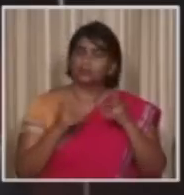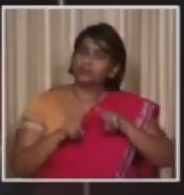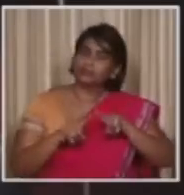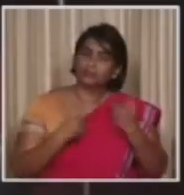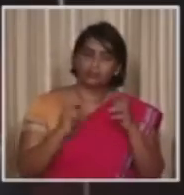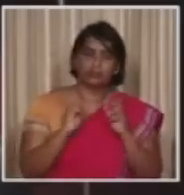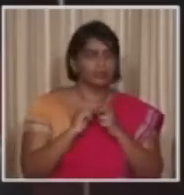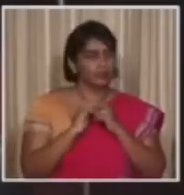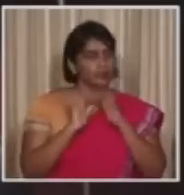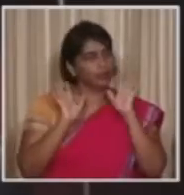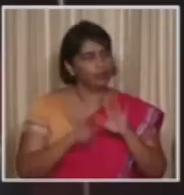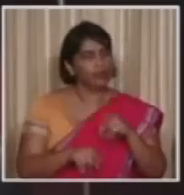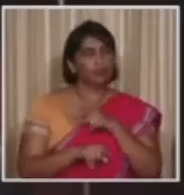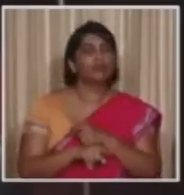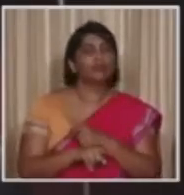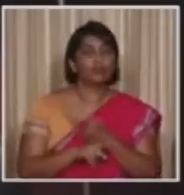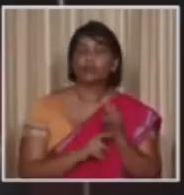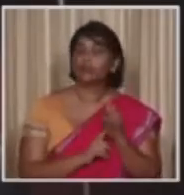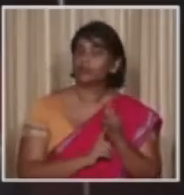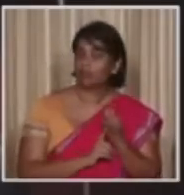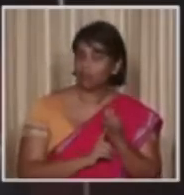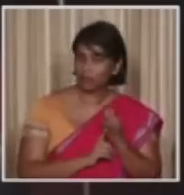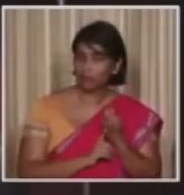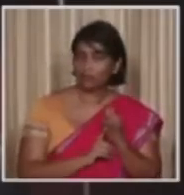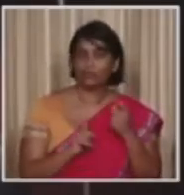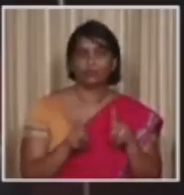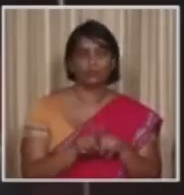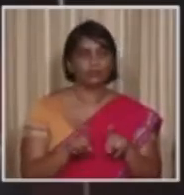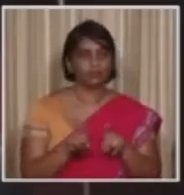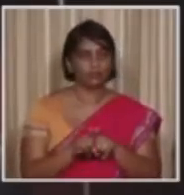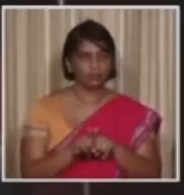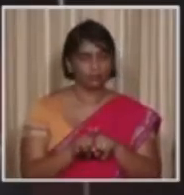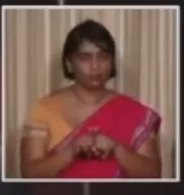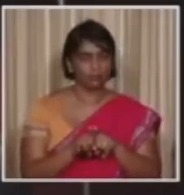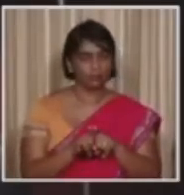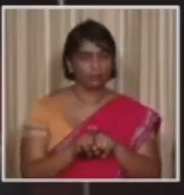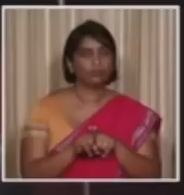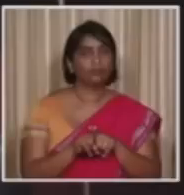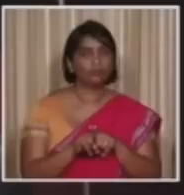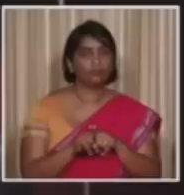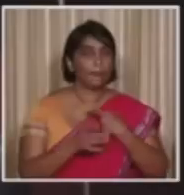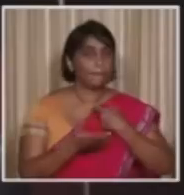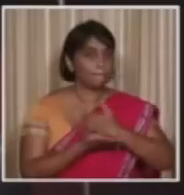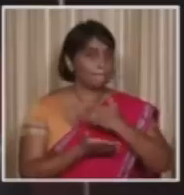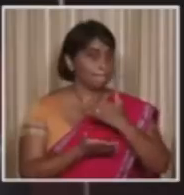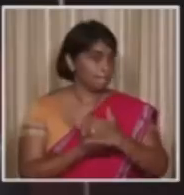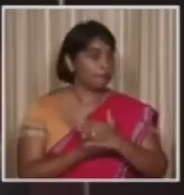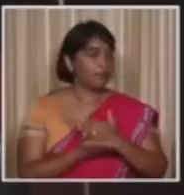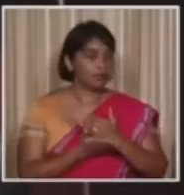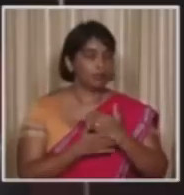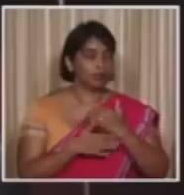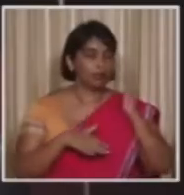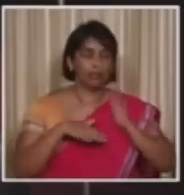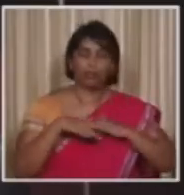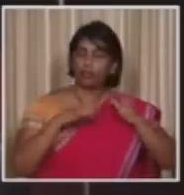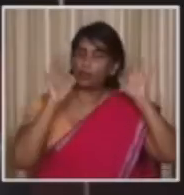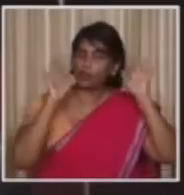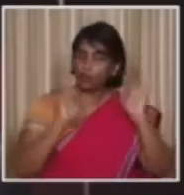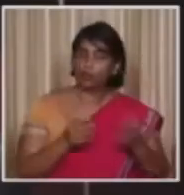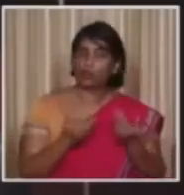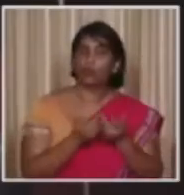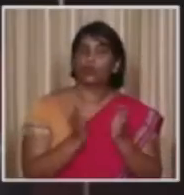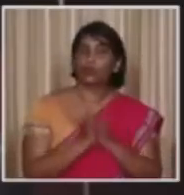with the recognized professional duties and standards and ethics. It further goes on to say, where the security of lawyers